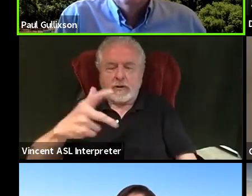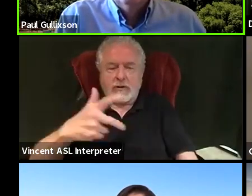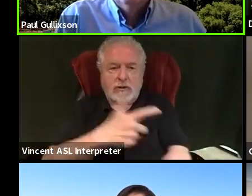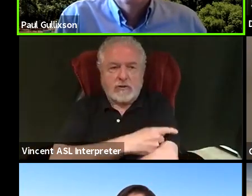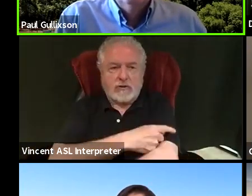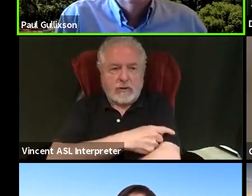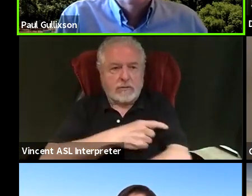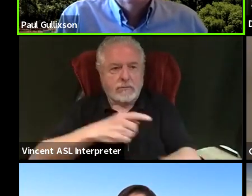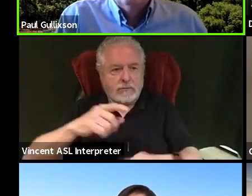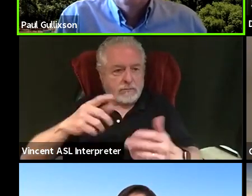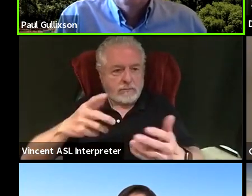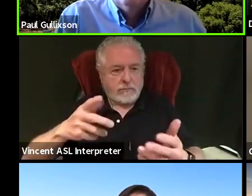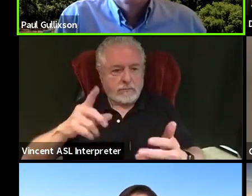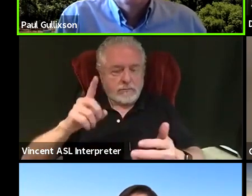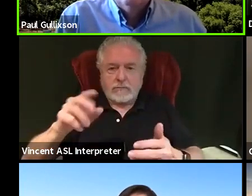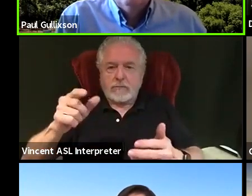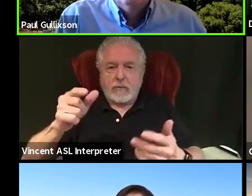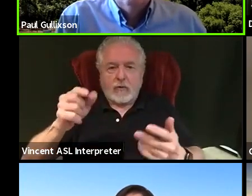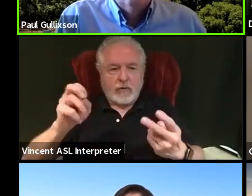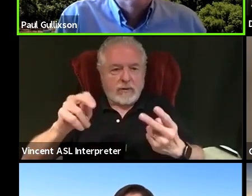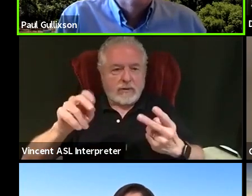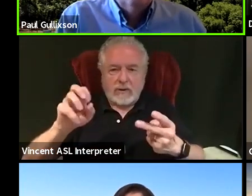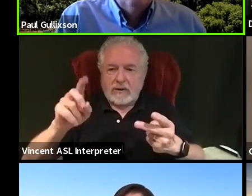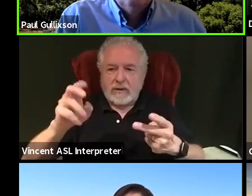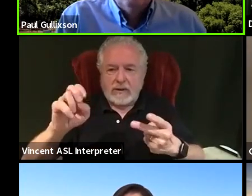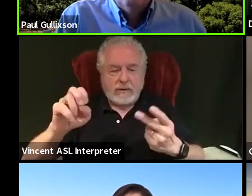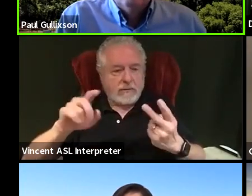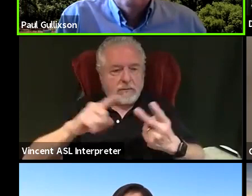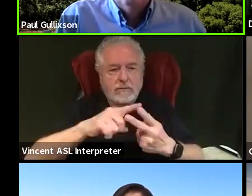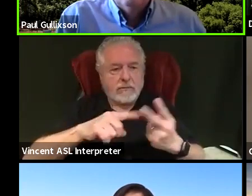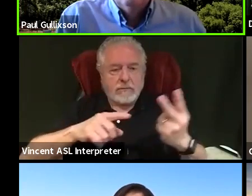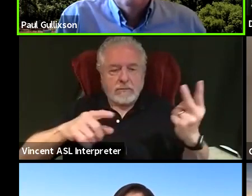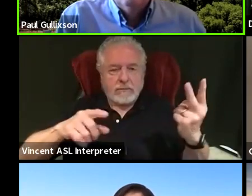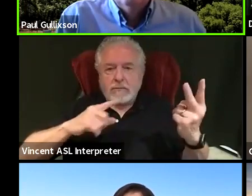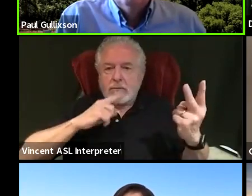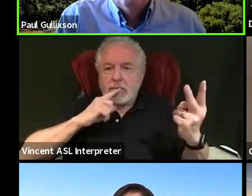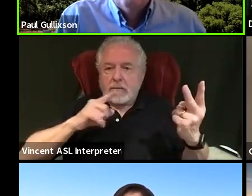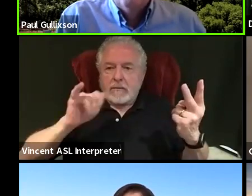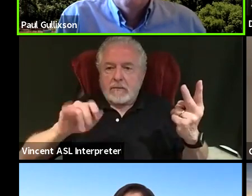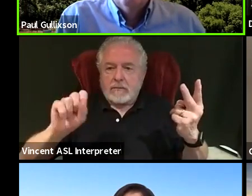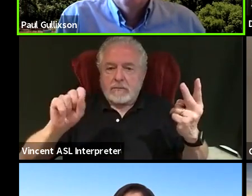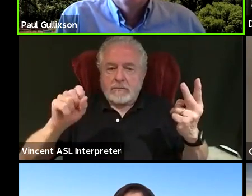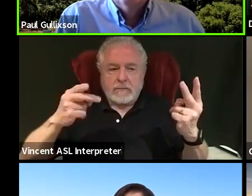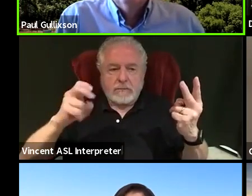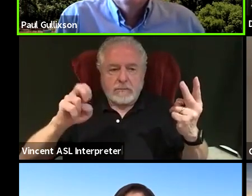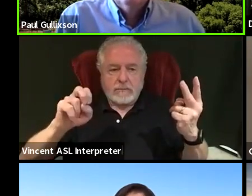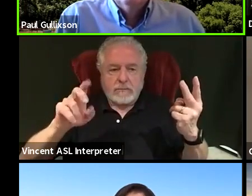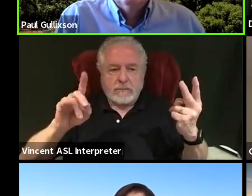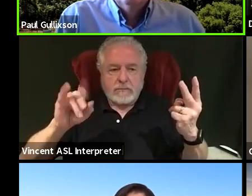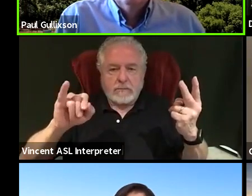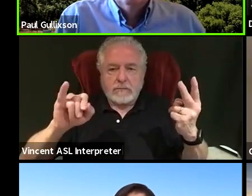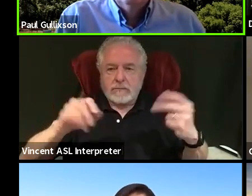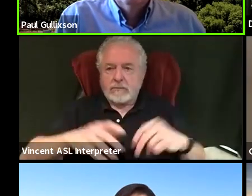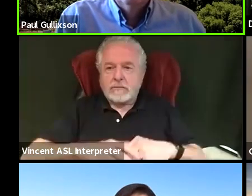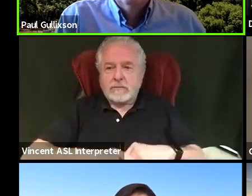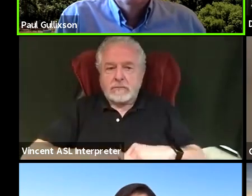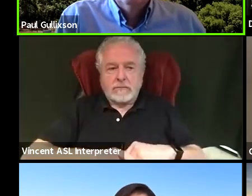vaccine? Dr. Green or Dr. Shende, do you want to maybe give an update on that?